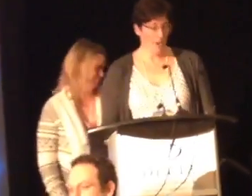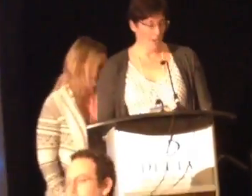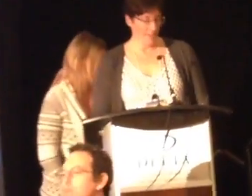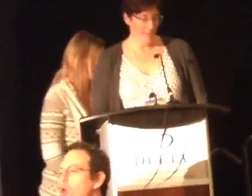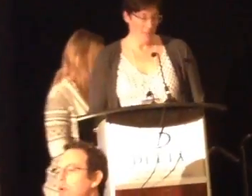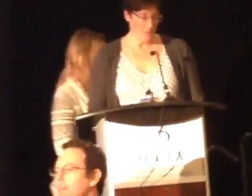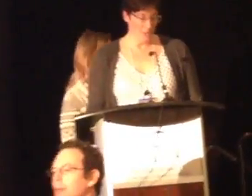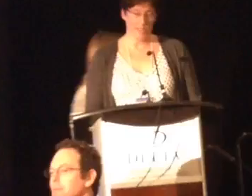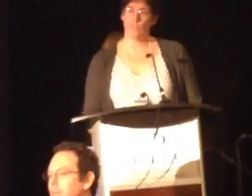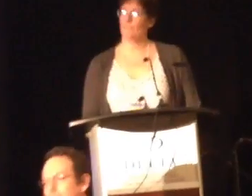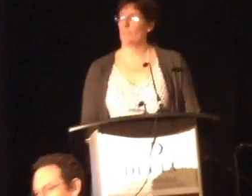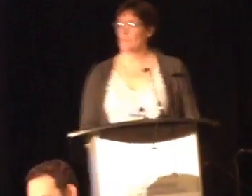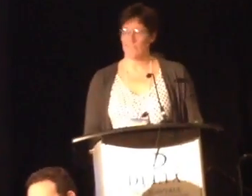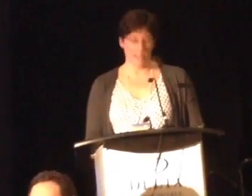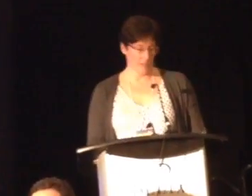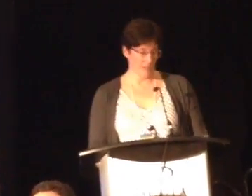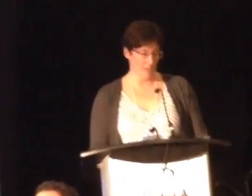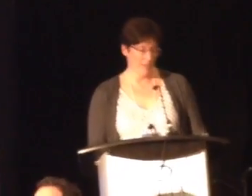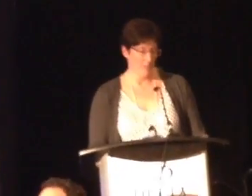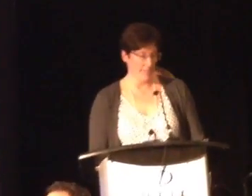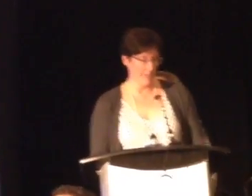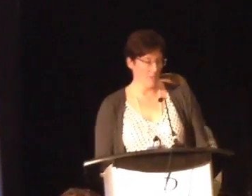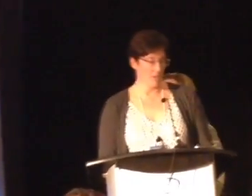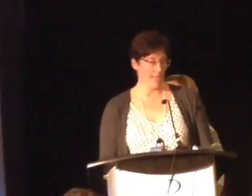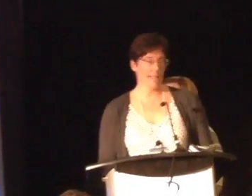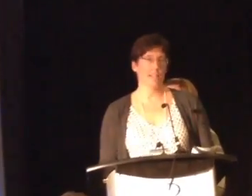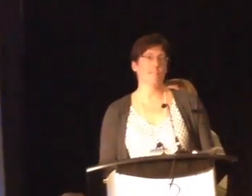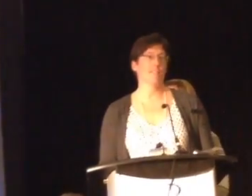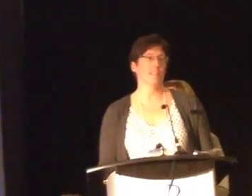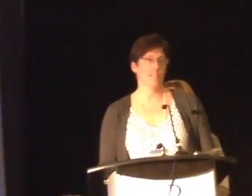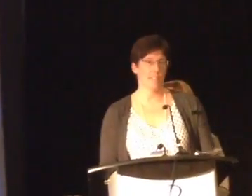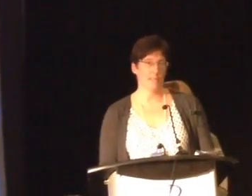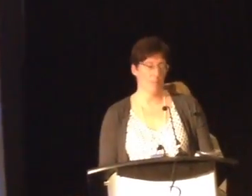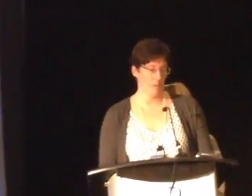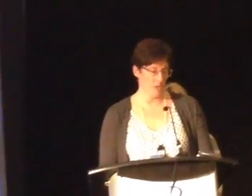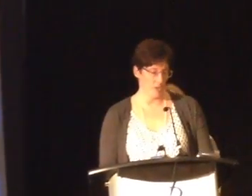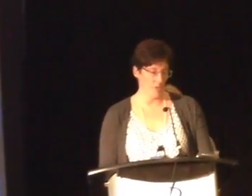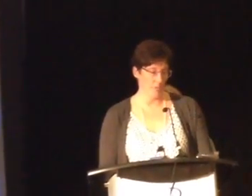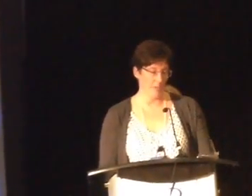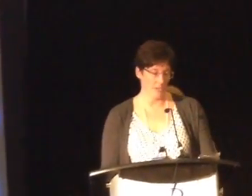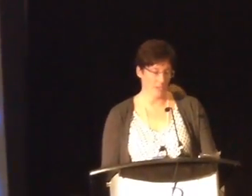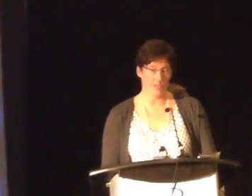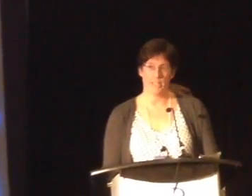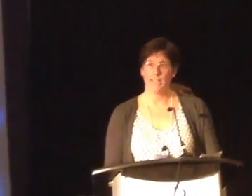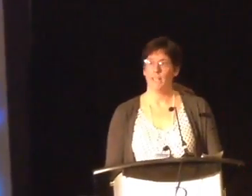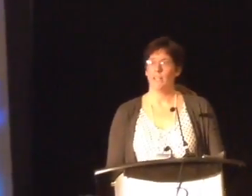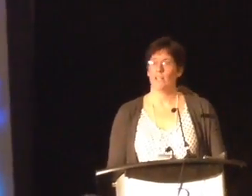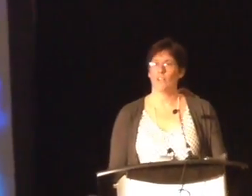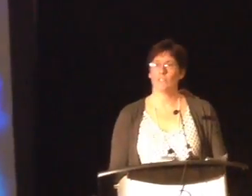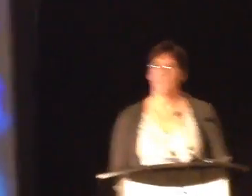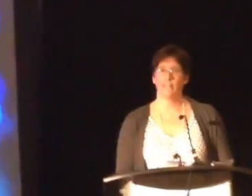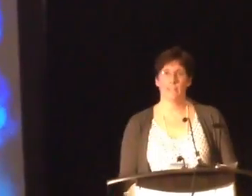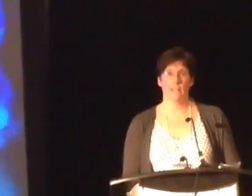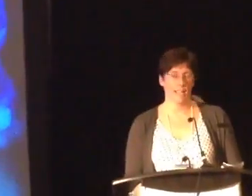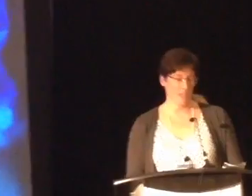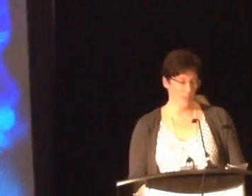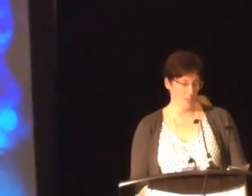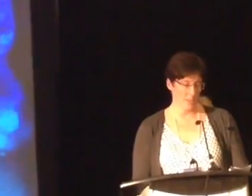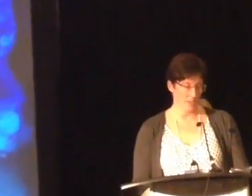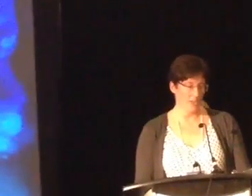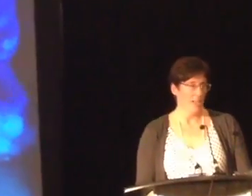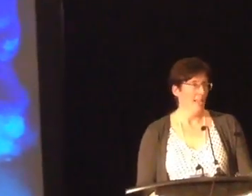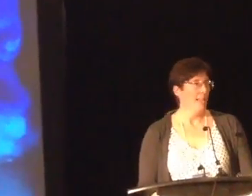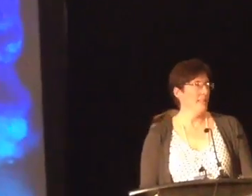So with BARN, we're trying to influence others by demonstrating a kind of self-study approach to professional learning called Living Theory